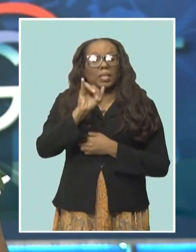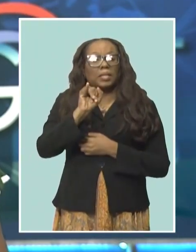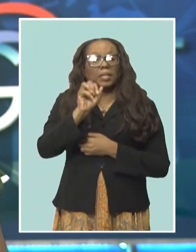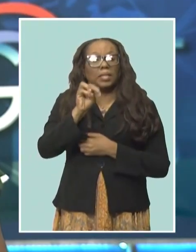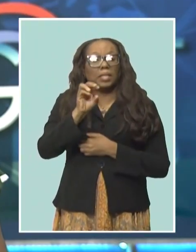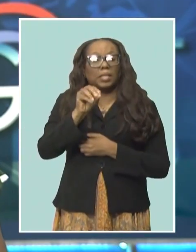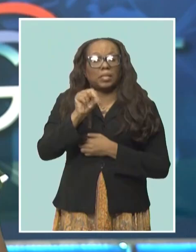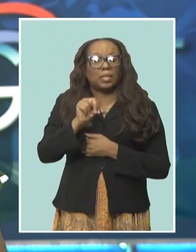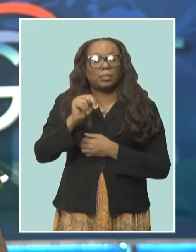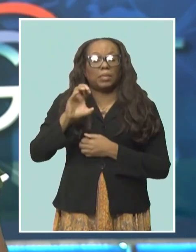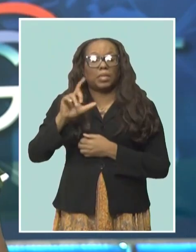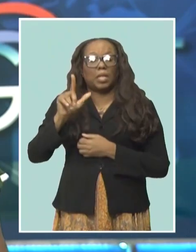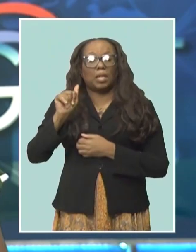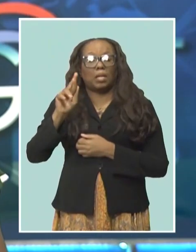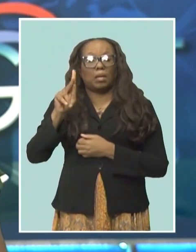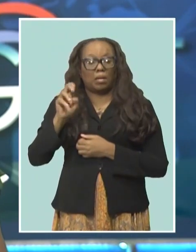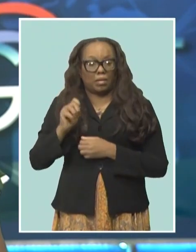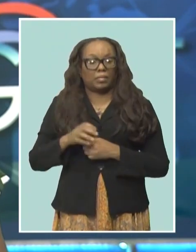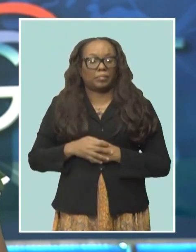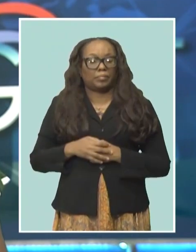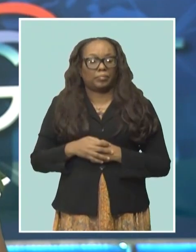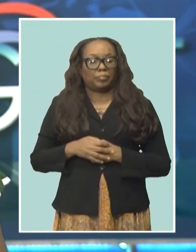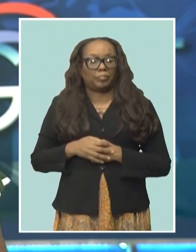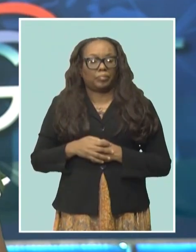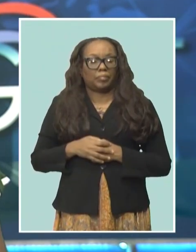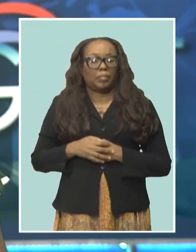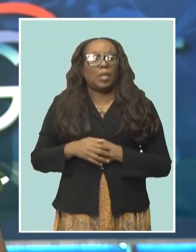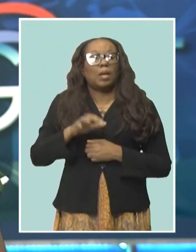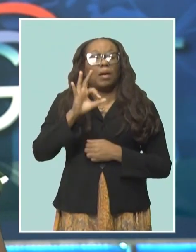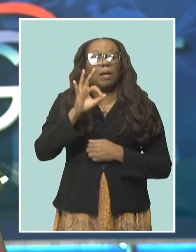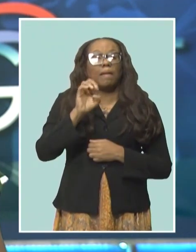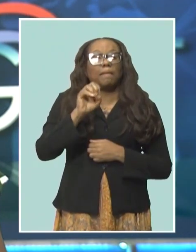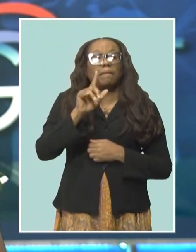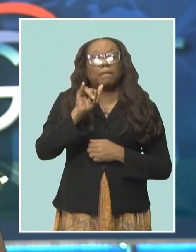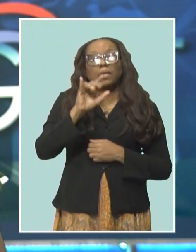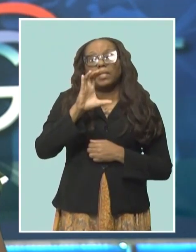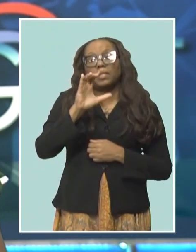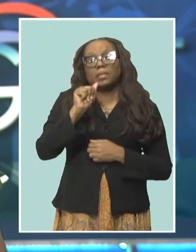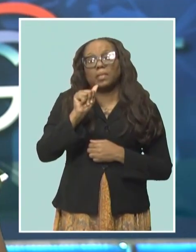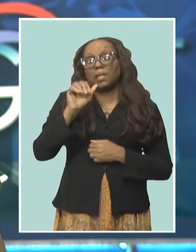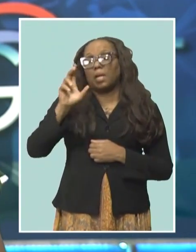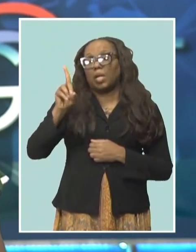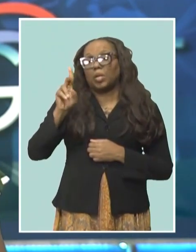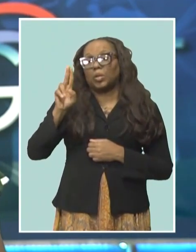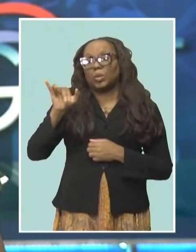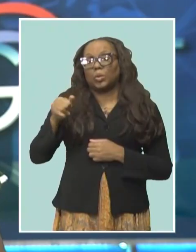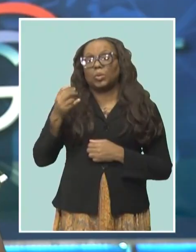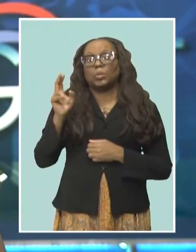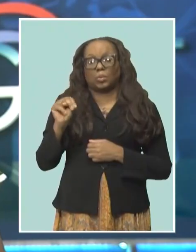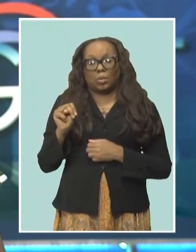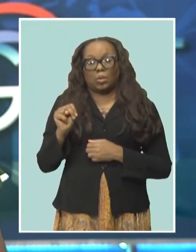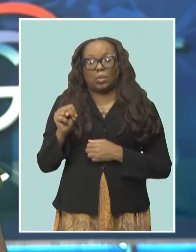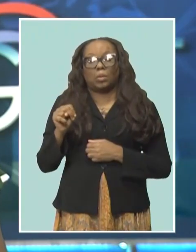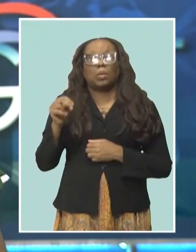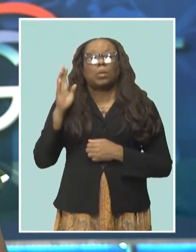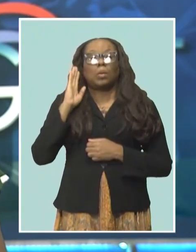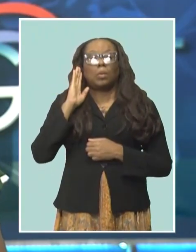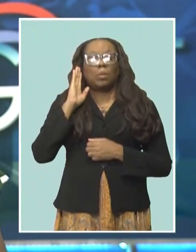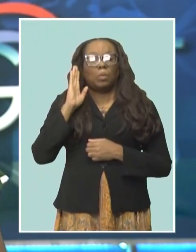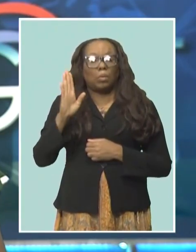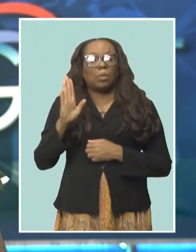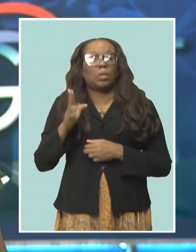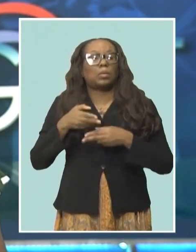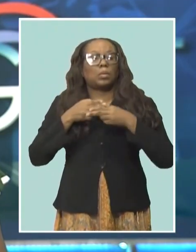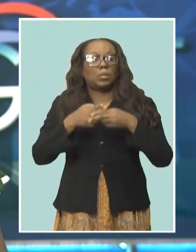And Felicia Dujon, who's the DLP's candidate for St. James North in the May 21st by-election, was